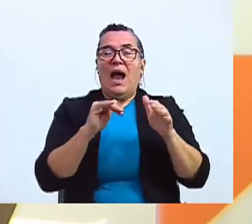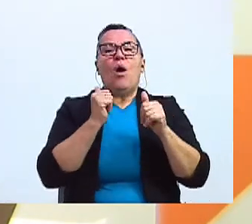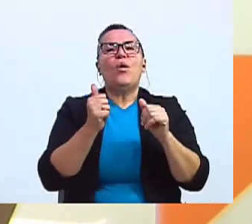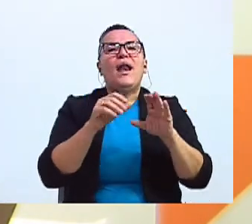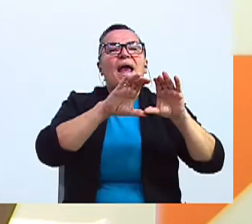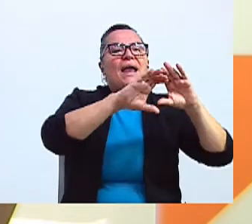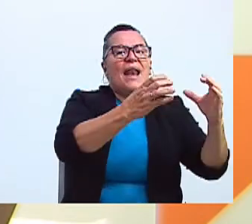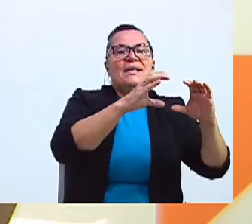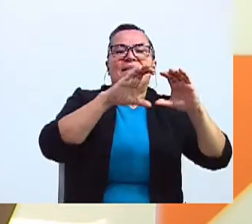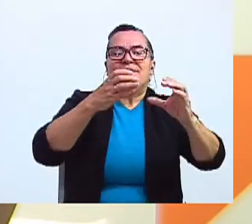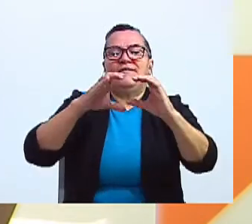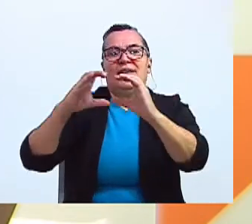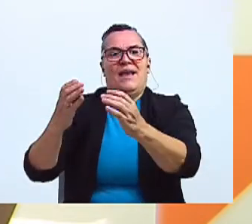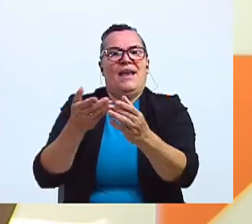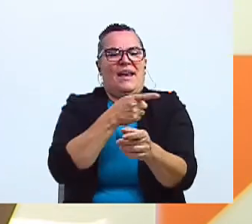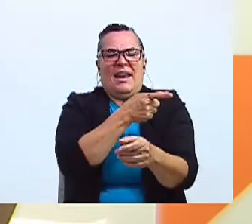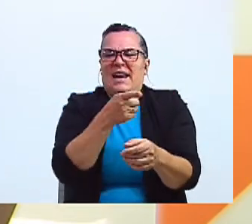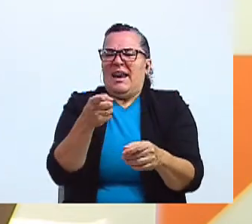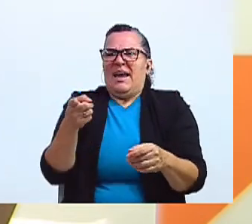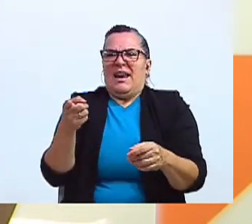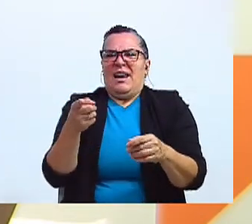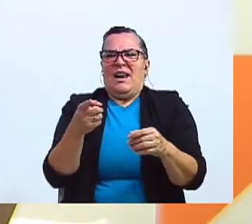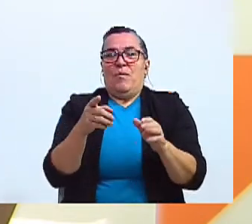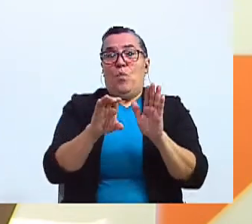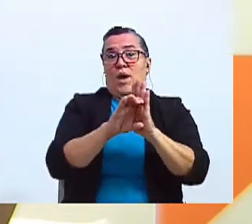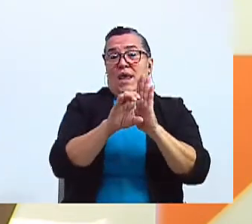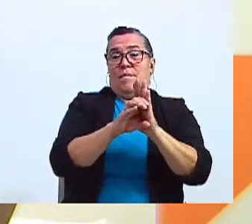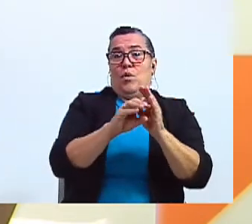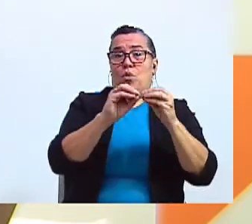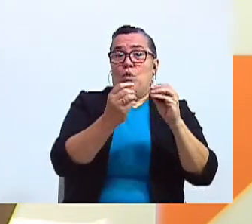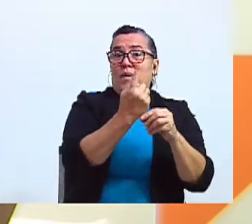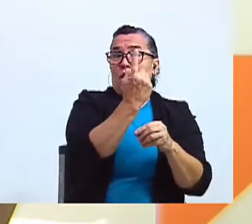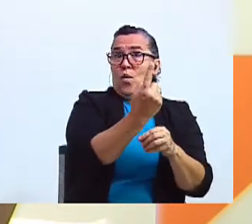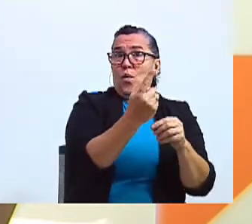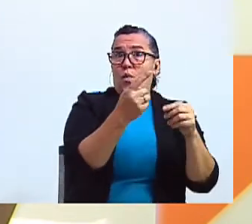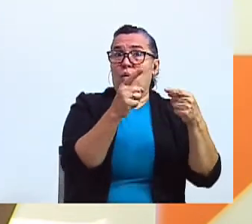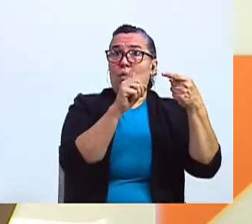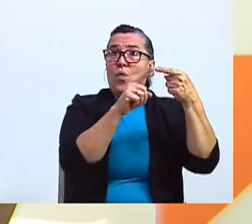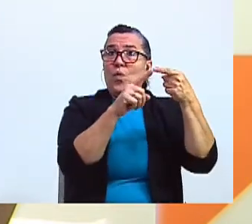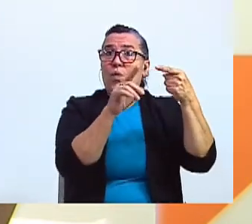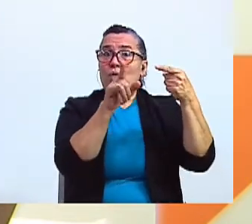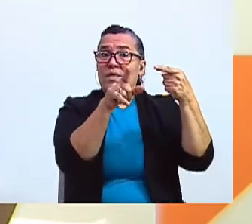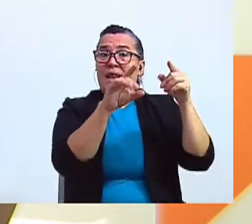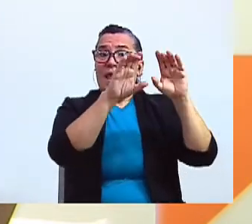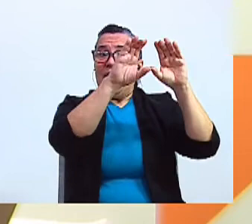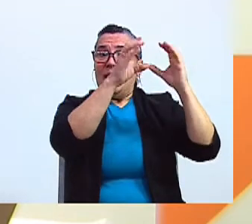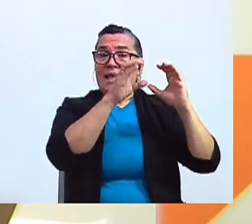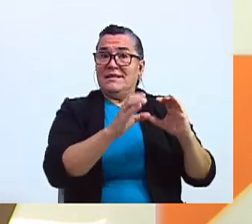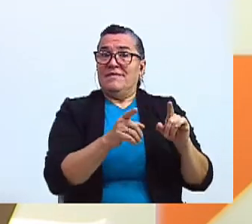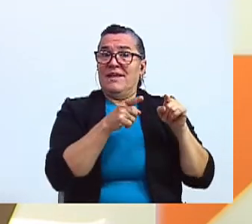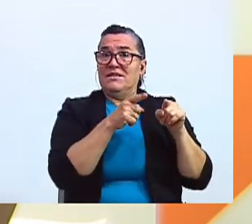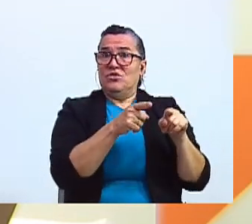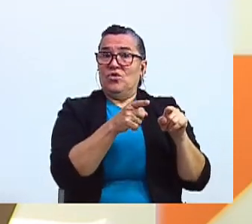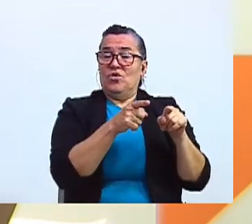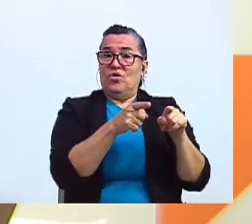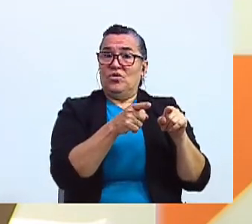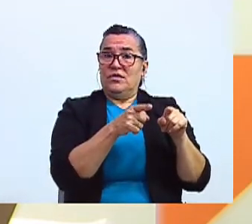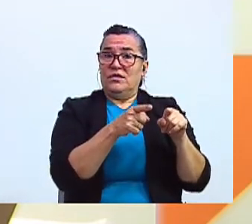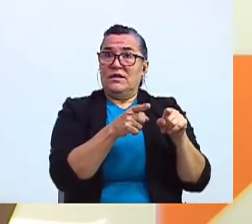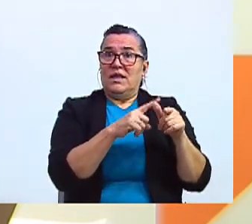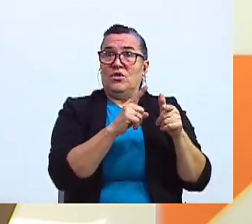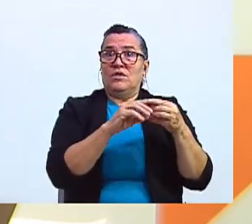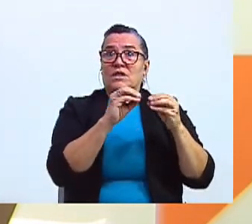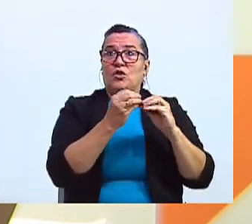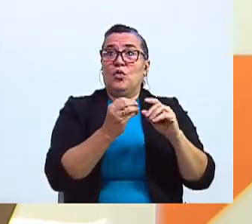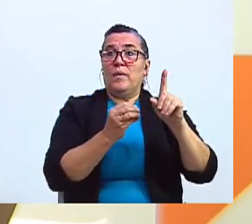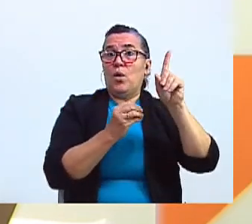classify them as number 1. Here you have the classification. Okay, so number